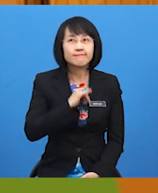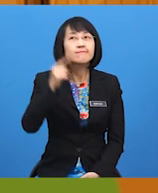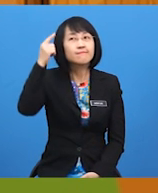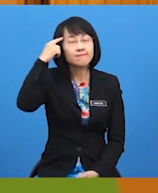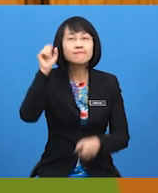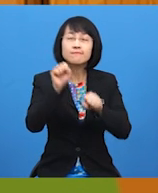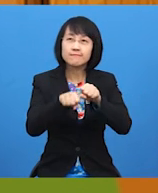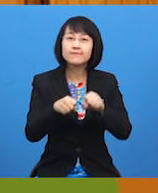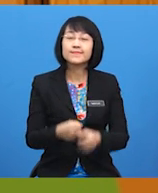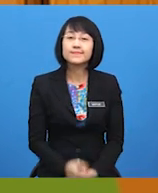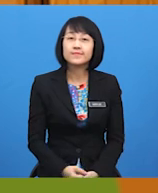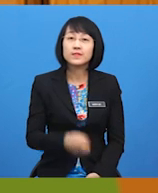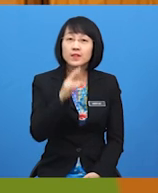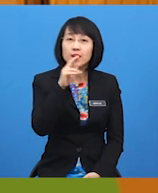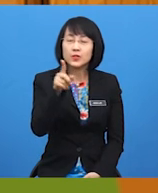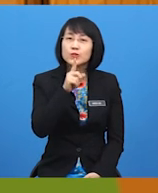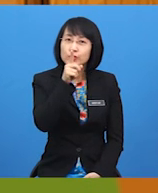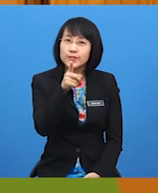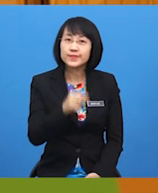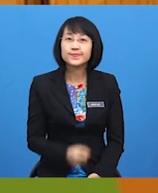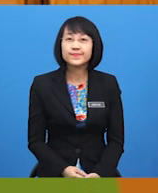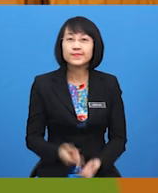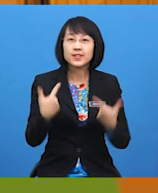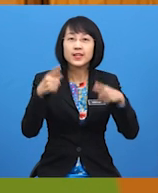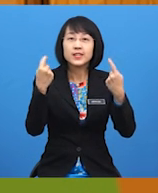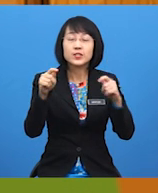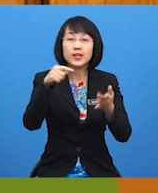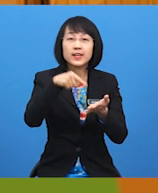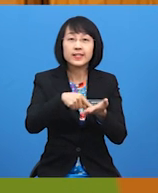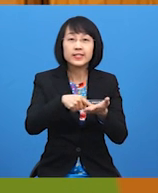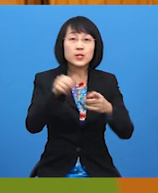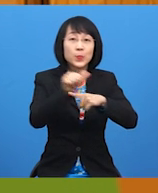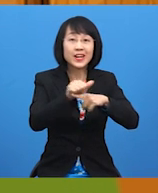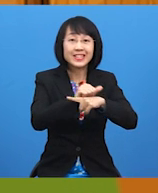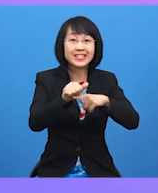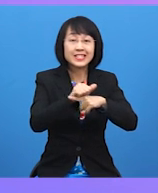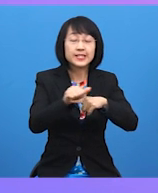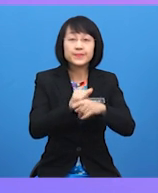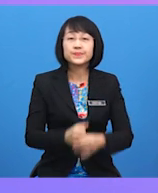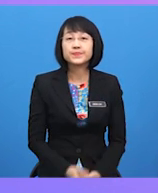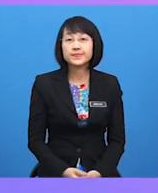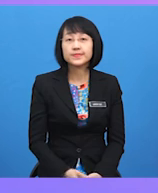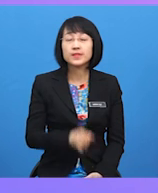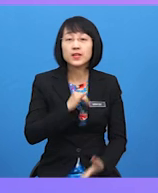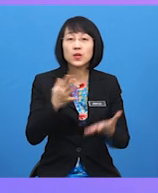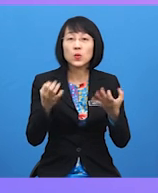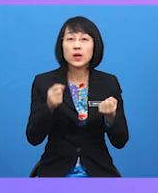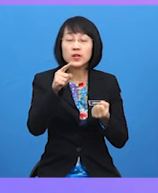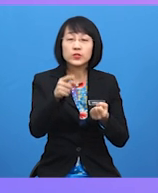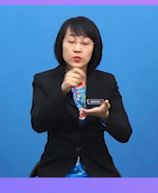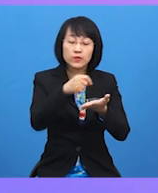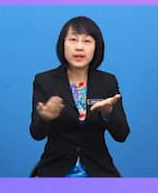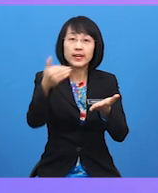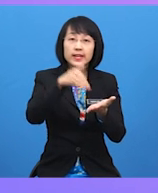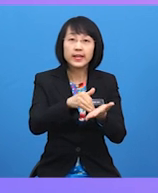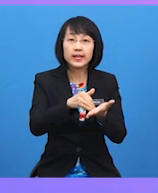so. Are you sure? Are Let's try this exercise. I want you to rewrite the